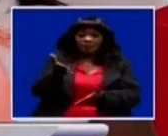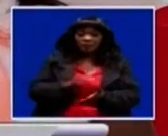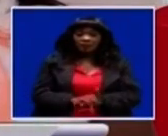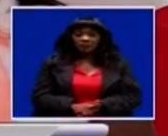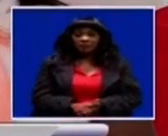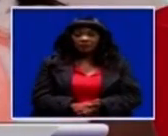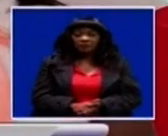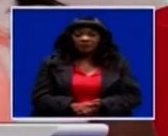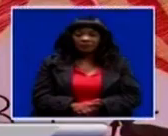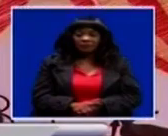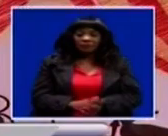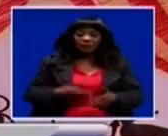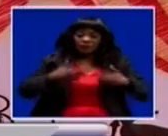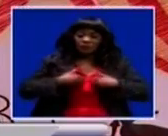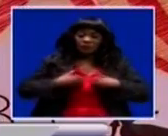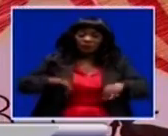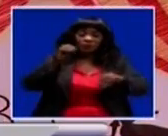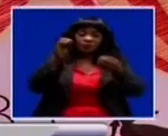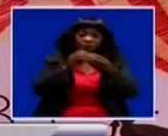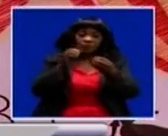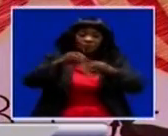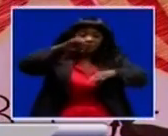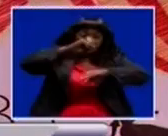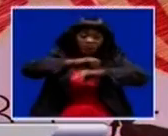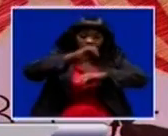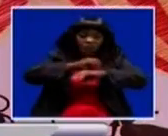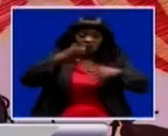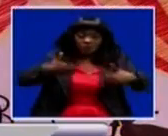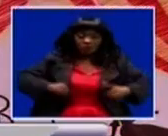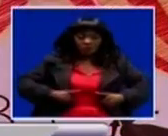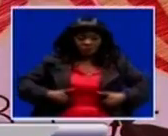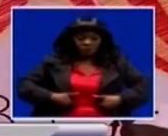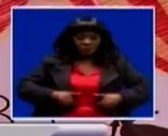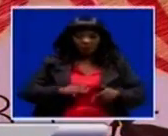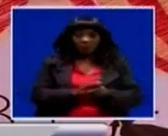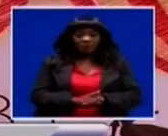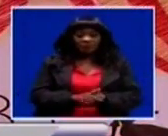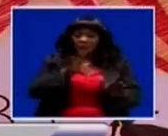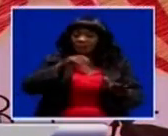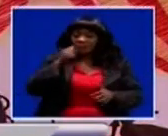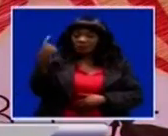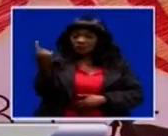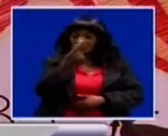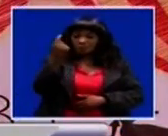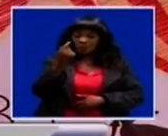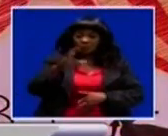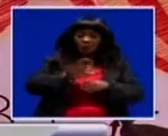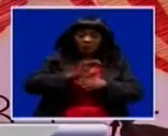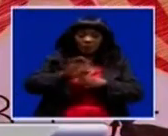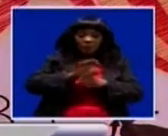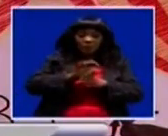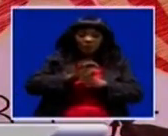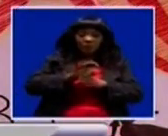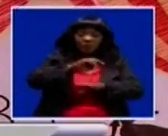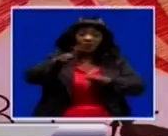the potentials that the youths have, not only in the Copper Belt, but in the nation,